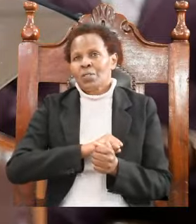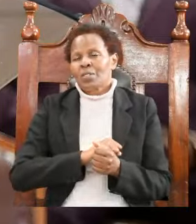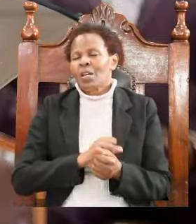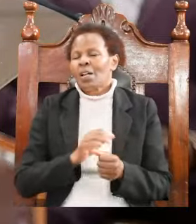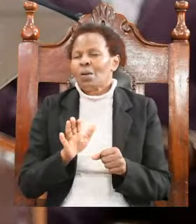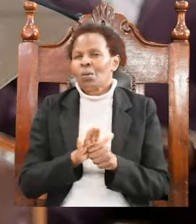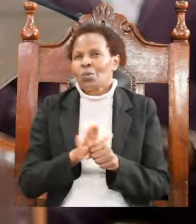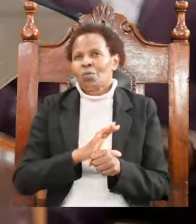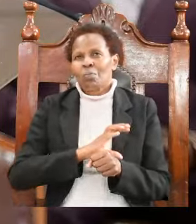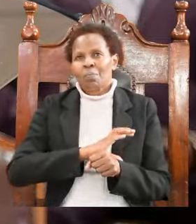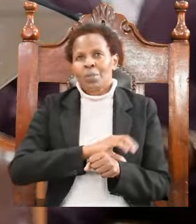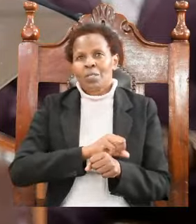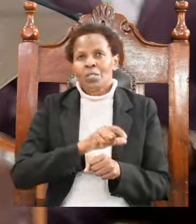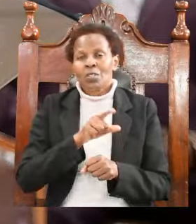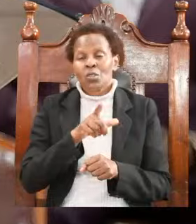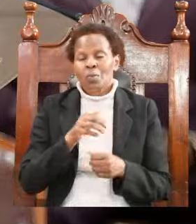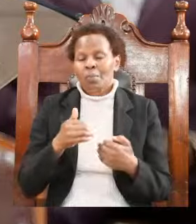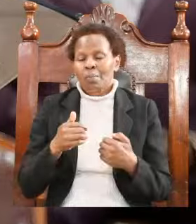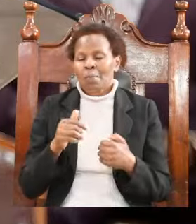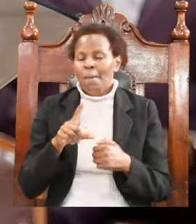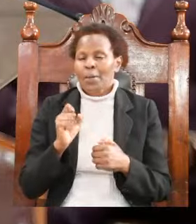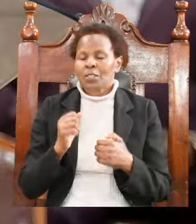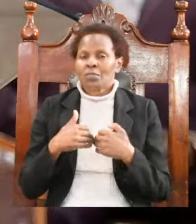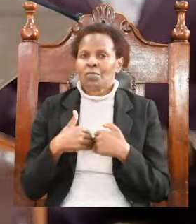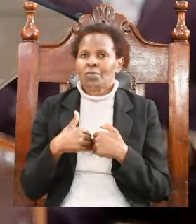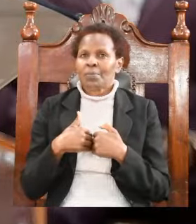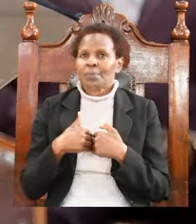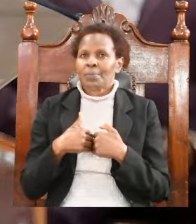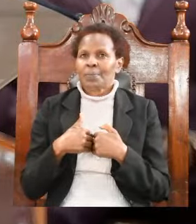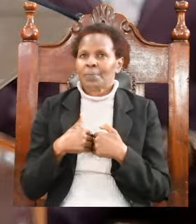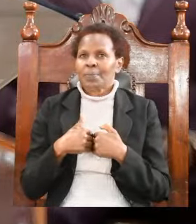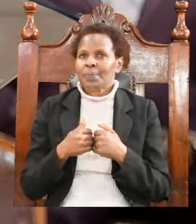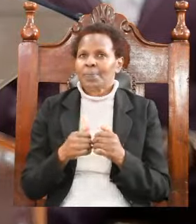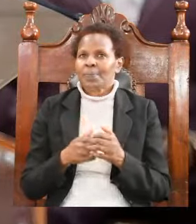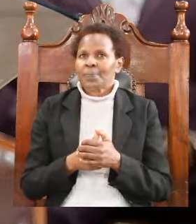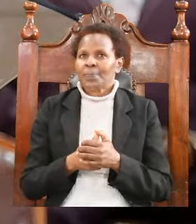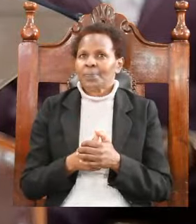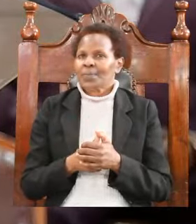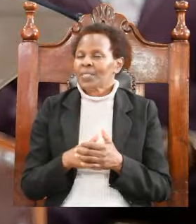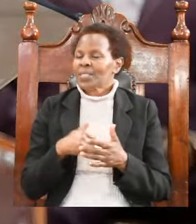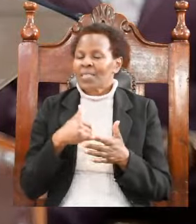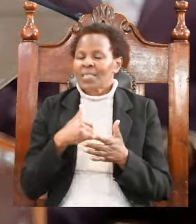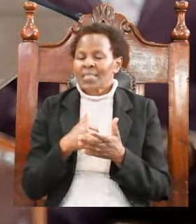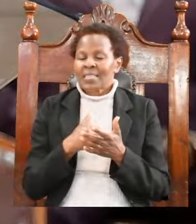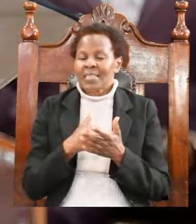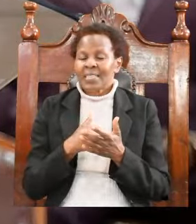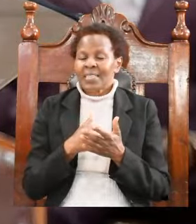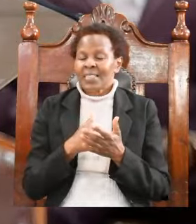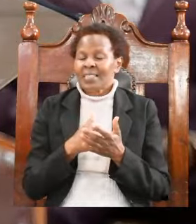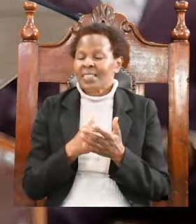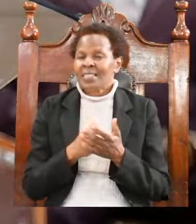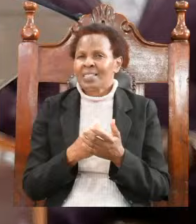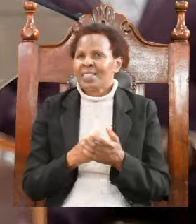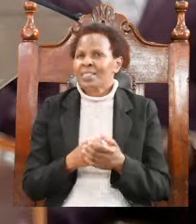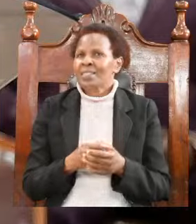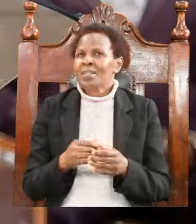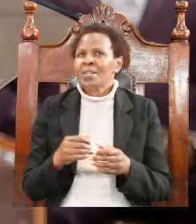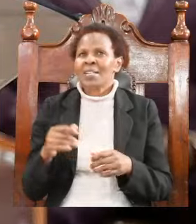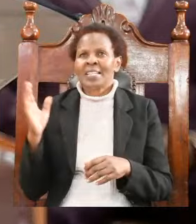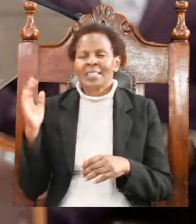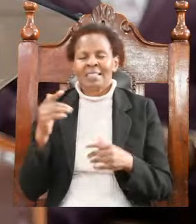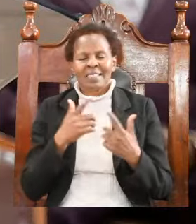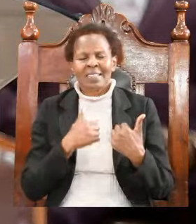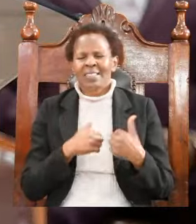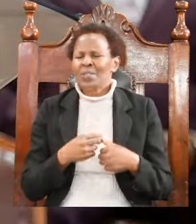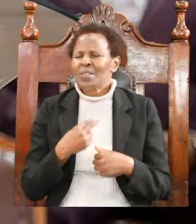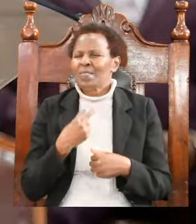lot of patience. And this is very dear to my heart, because we have seen